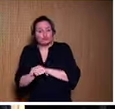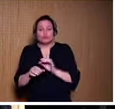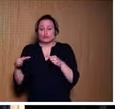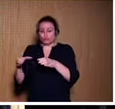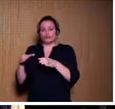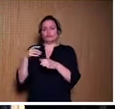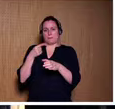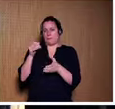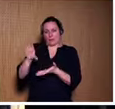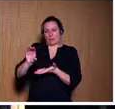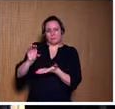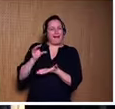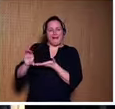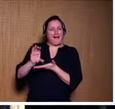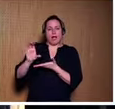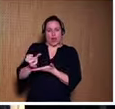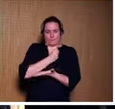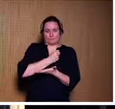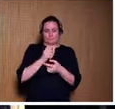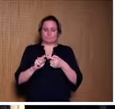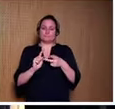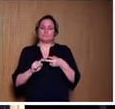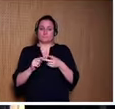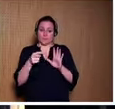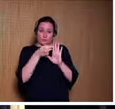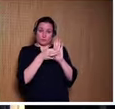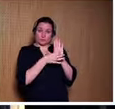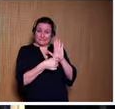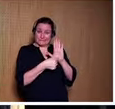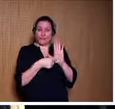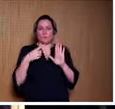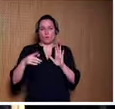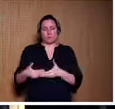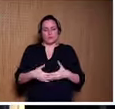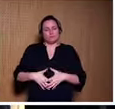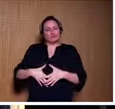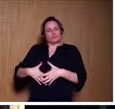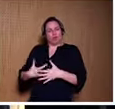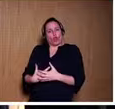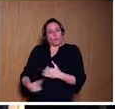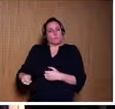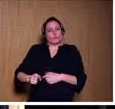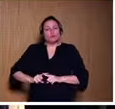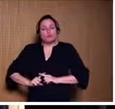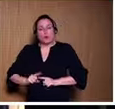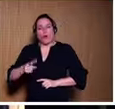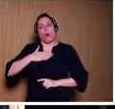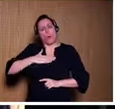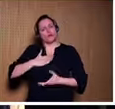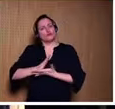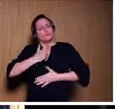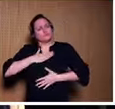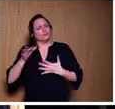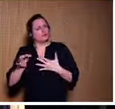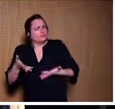abortion. Prevent, restrict, prohibit. And by prevent, they don't mean prevent the way we would mean,